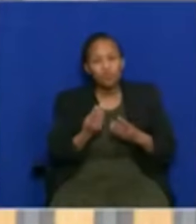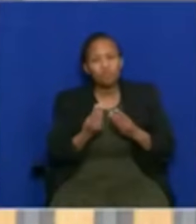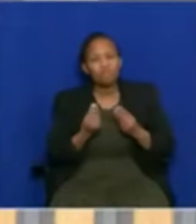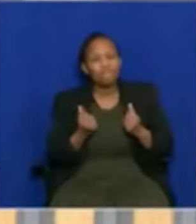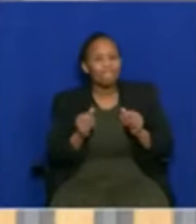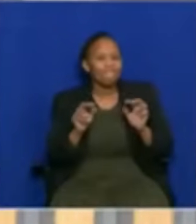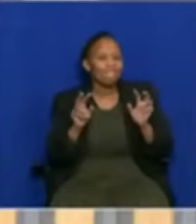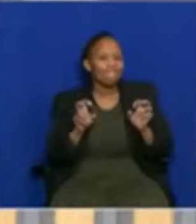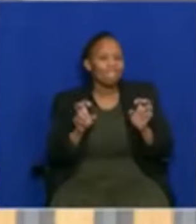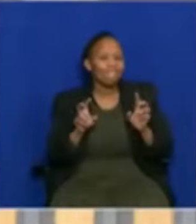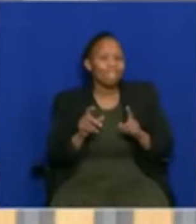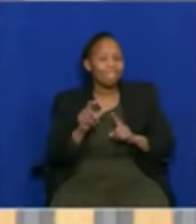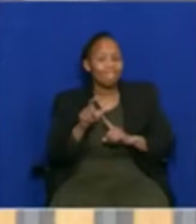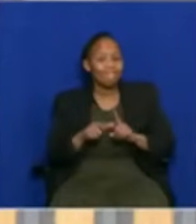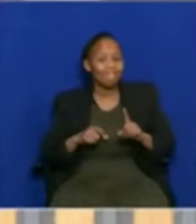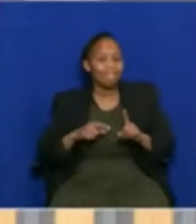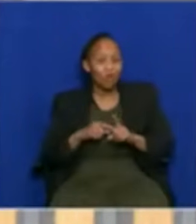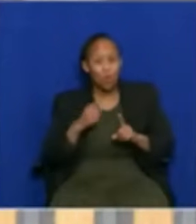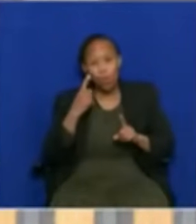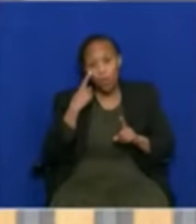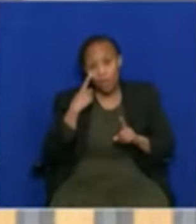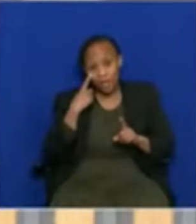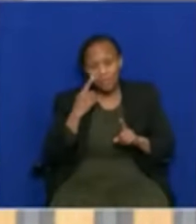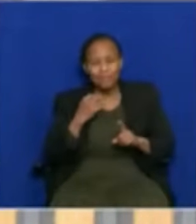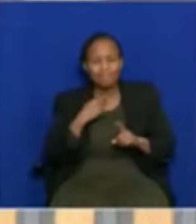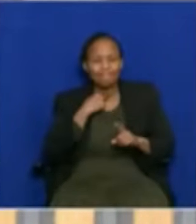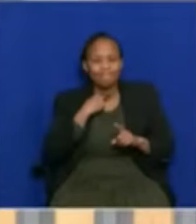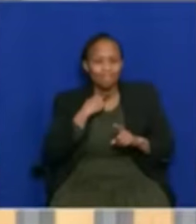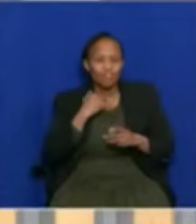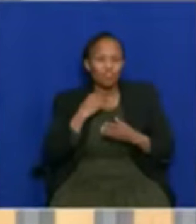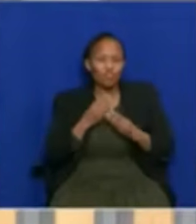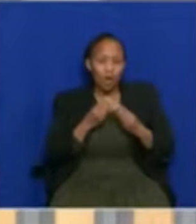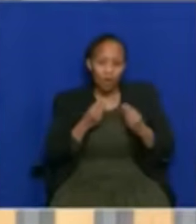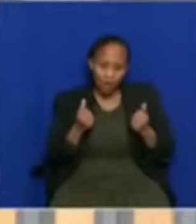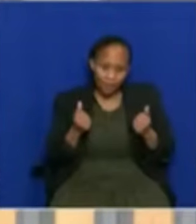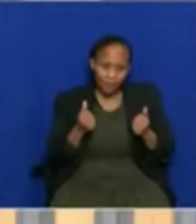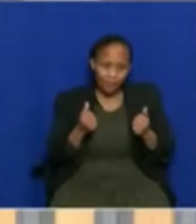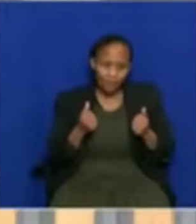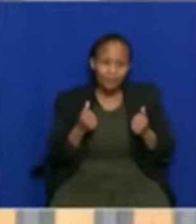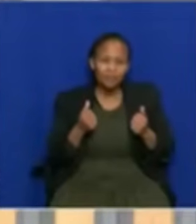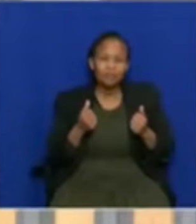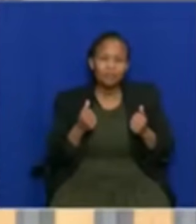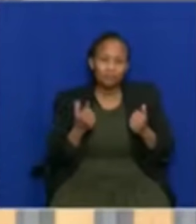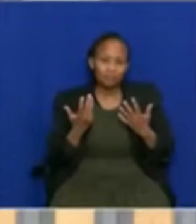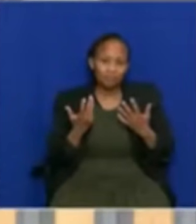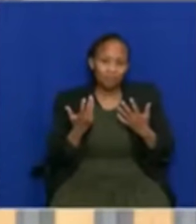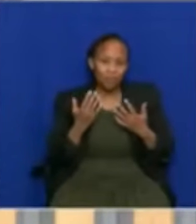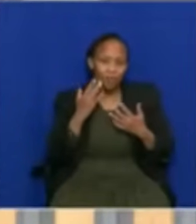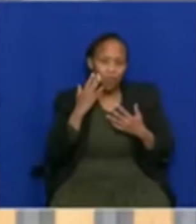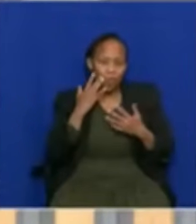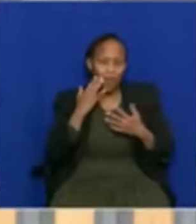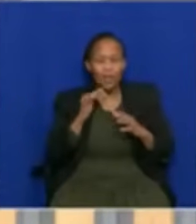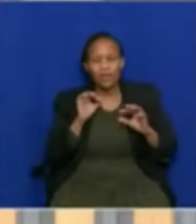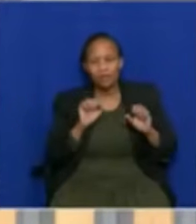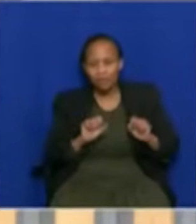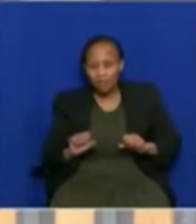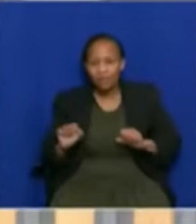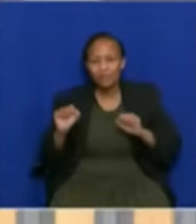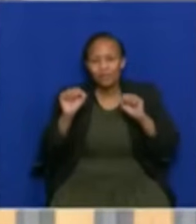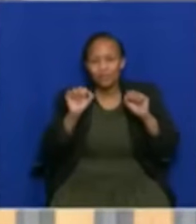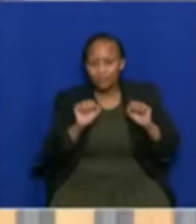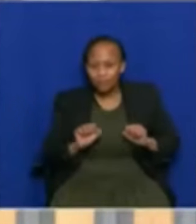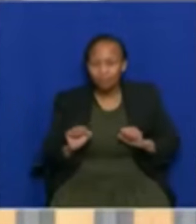to address as best as they wanted to when they testified in open session.